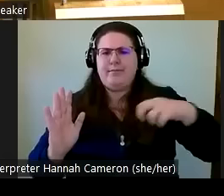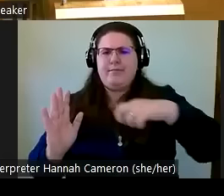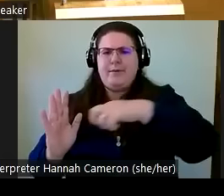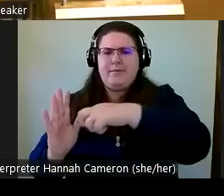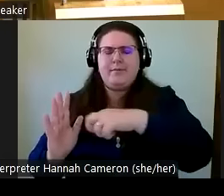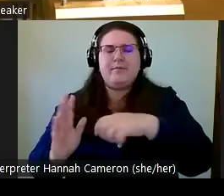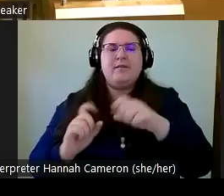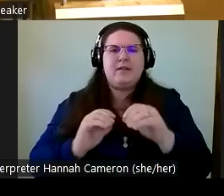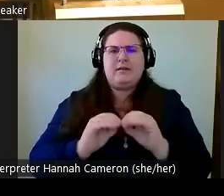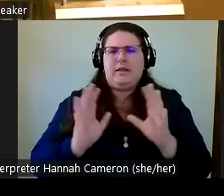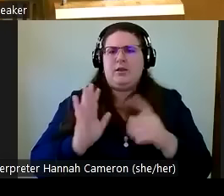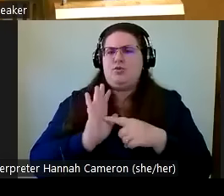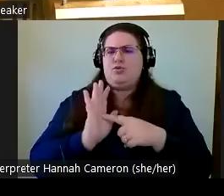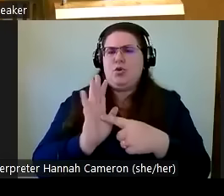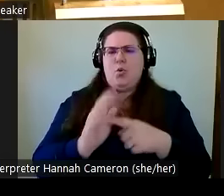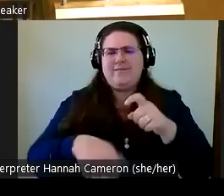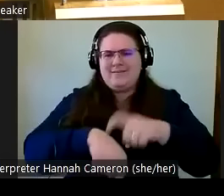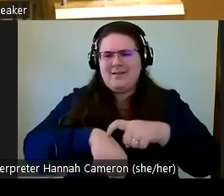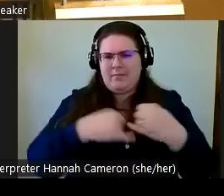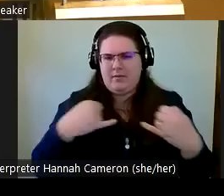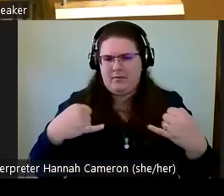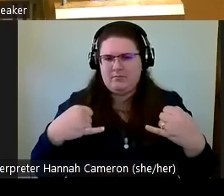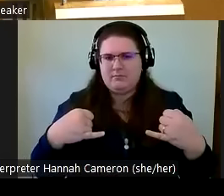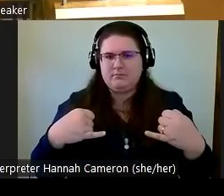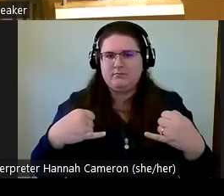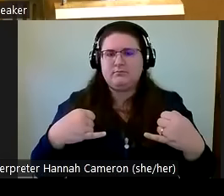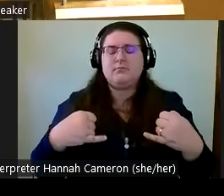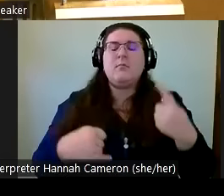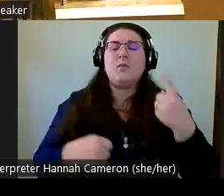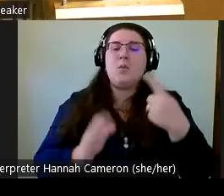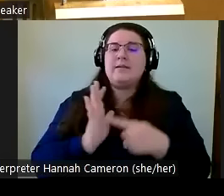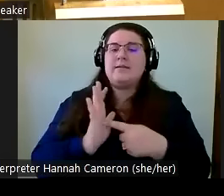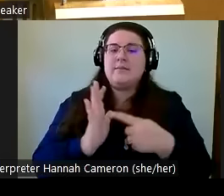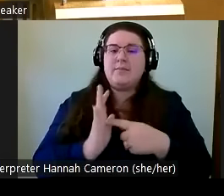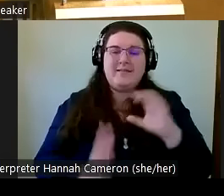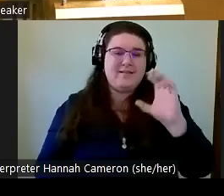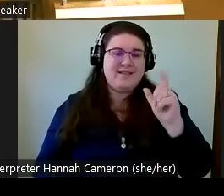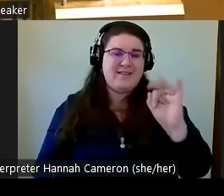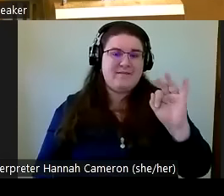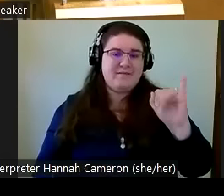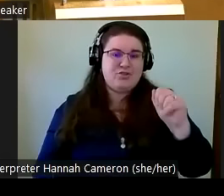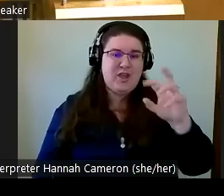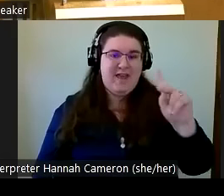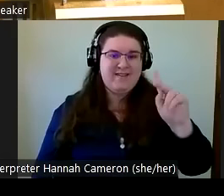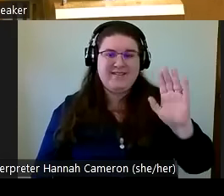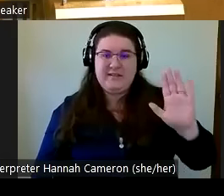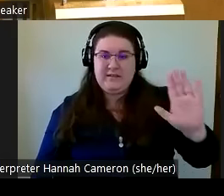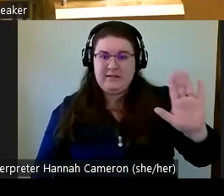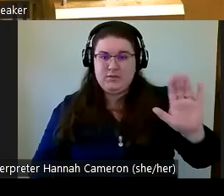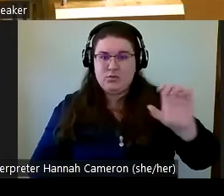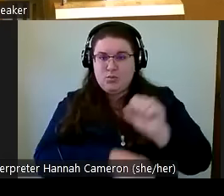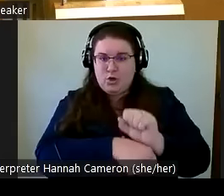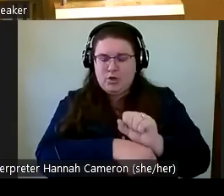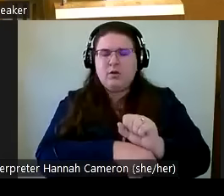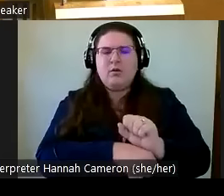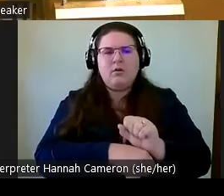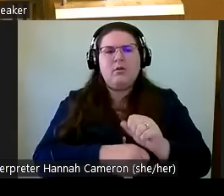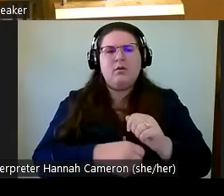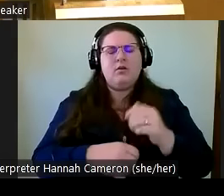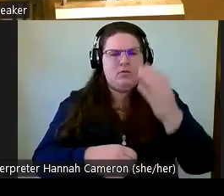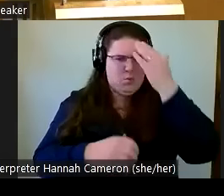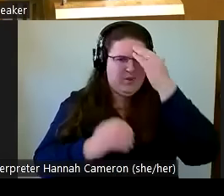also through work done by Cliff Jack and others. We now have actually very precise understanding of which